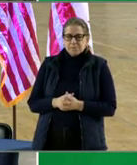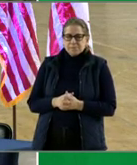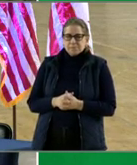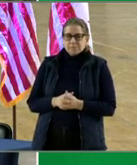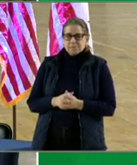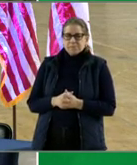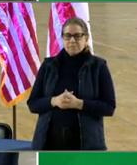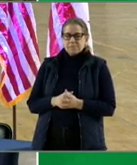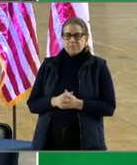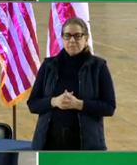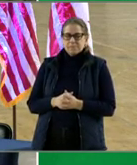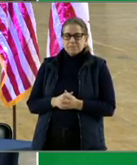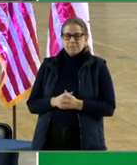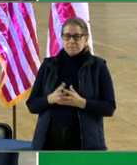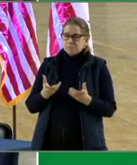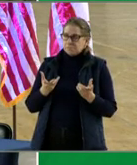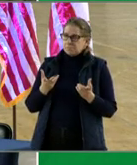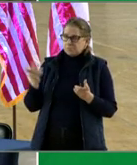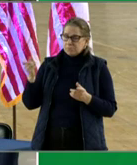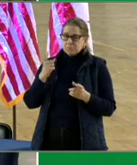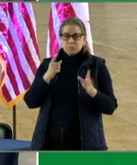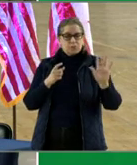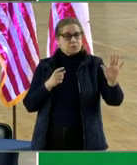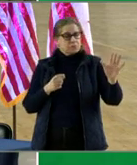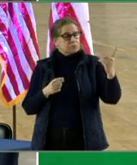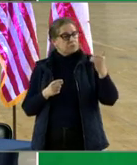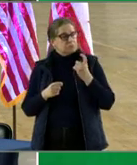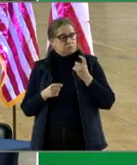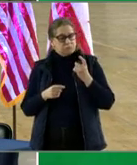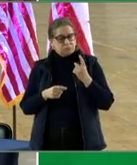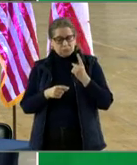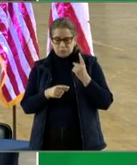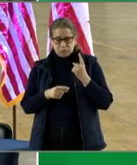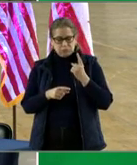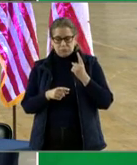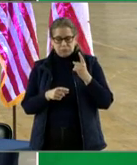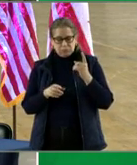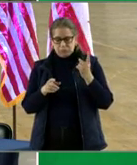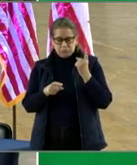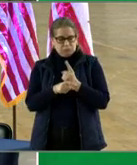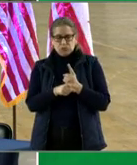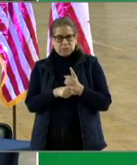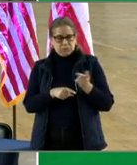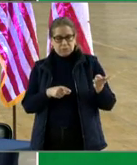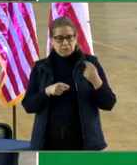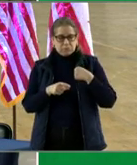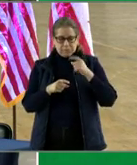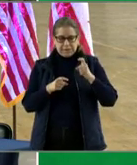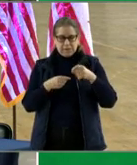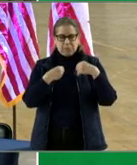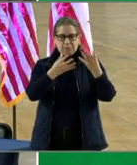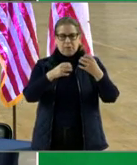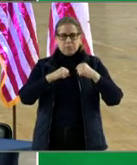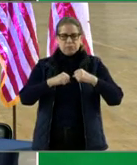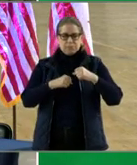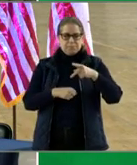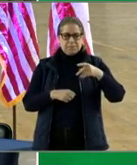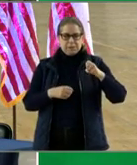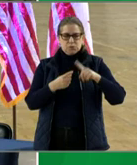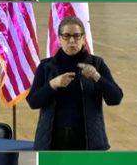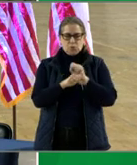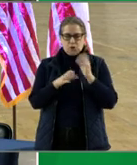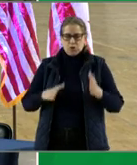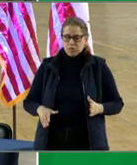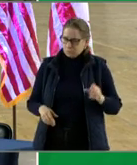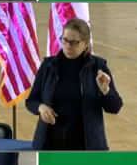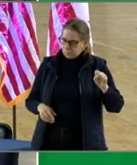who we are urging to be able to be available to people for their essential needs. Absolutely. Did